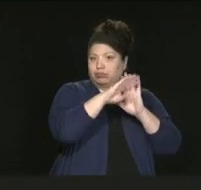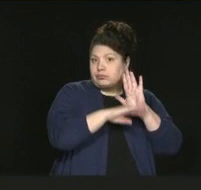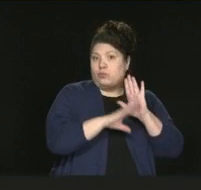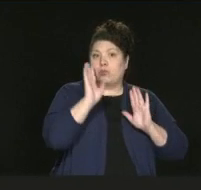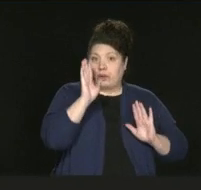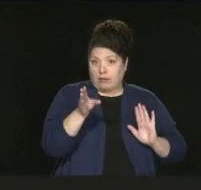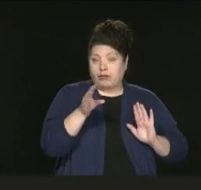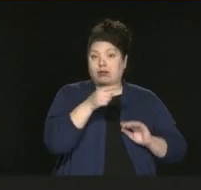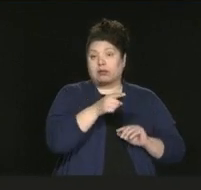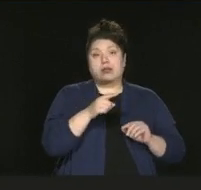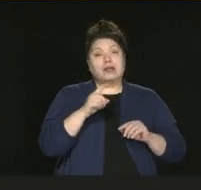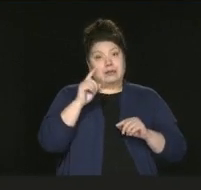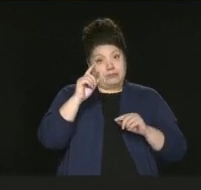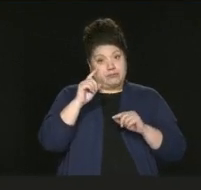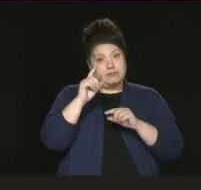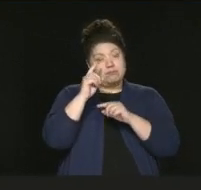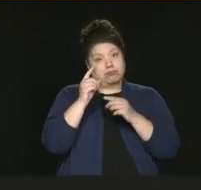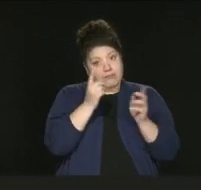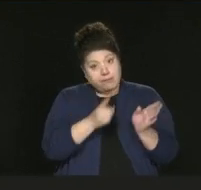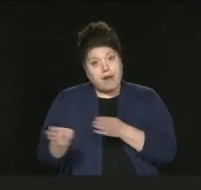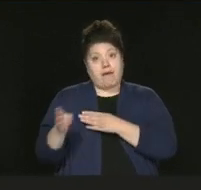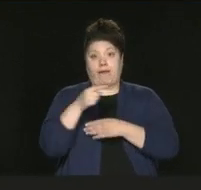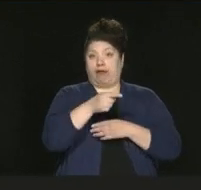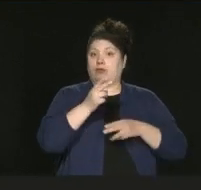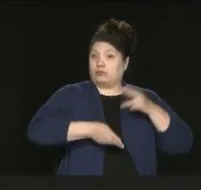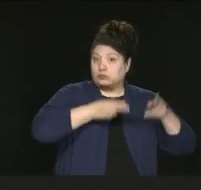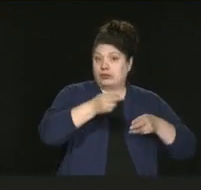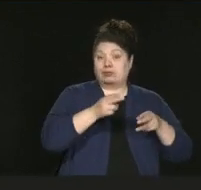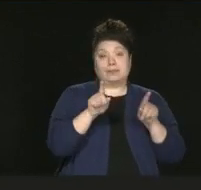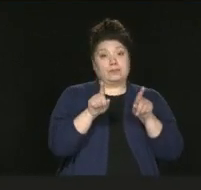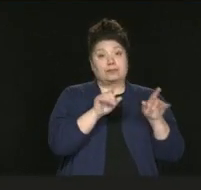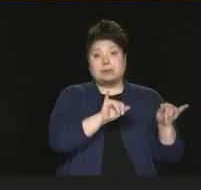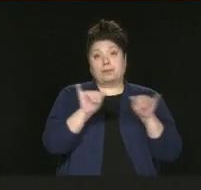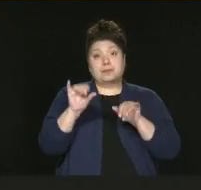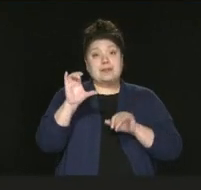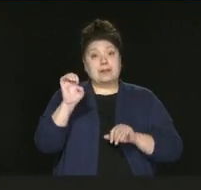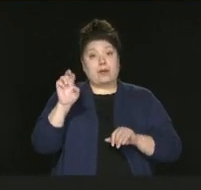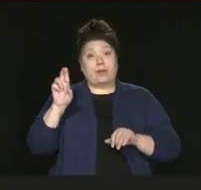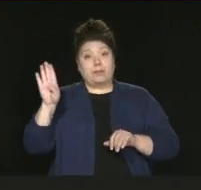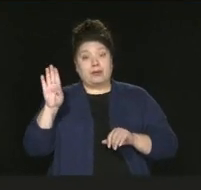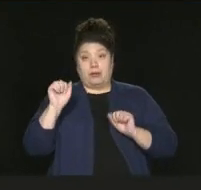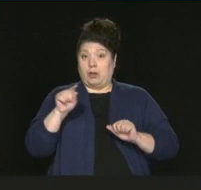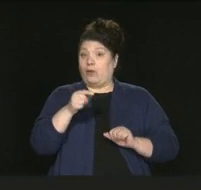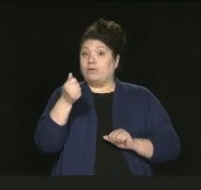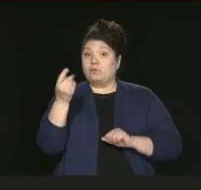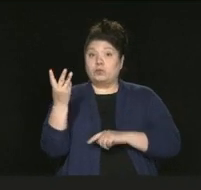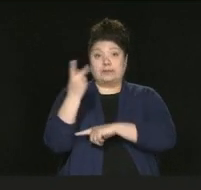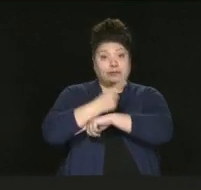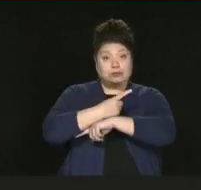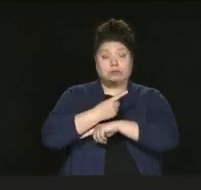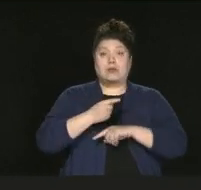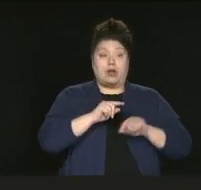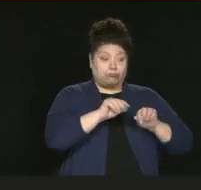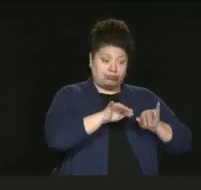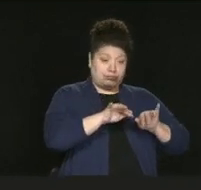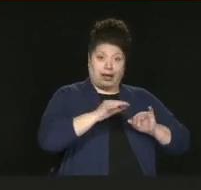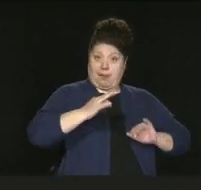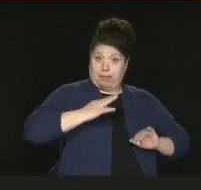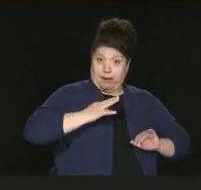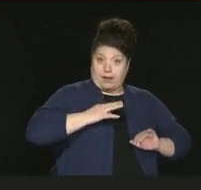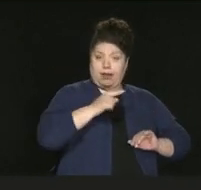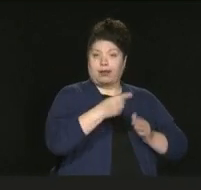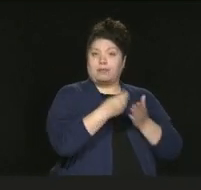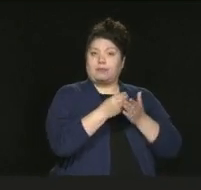took a few days for people to be able to apply and receive their benefits, and this time that will be true for students too.